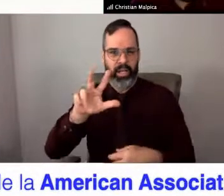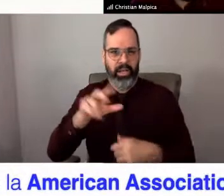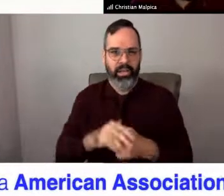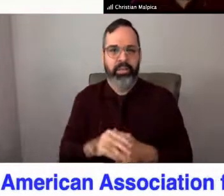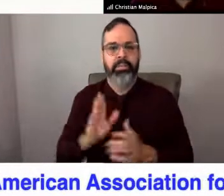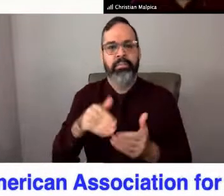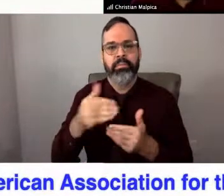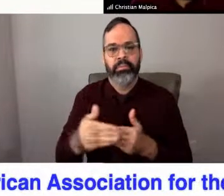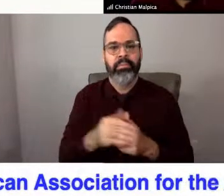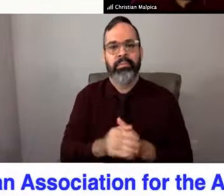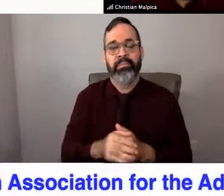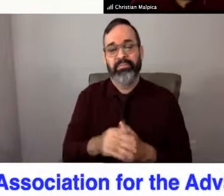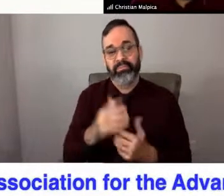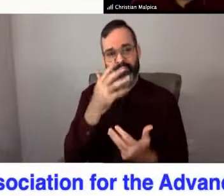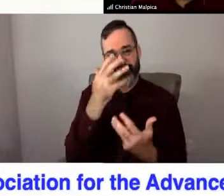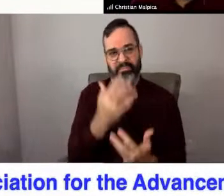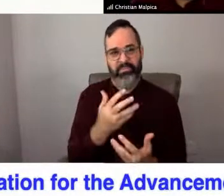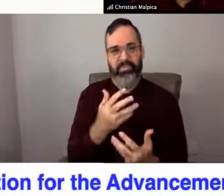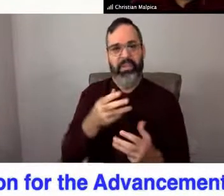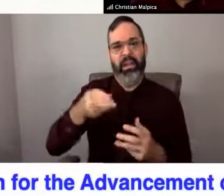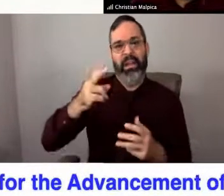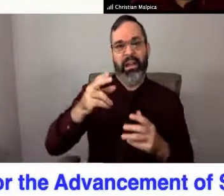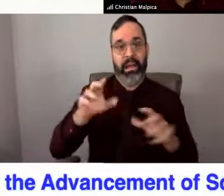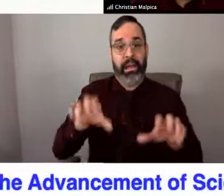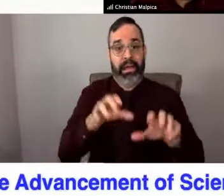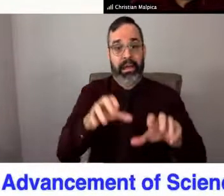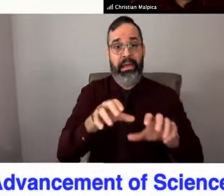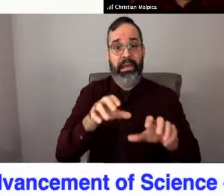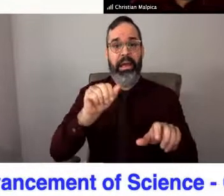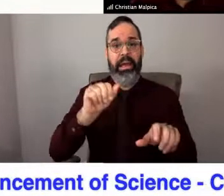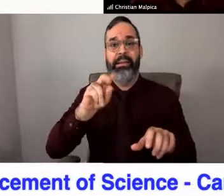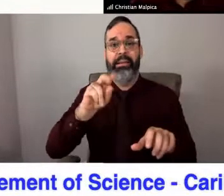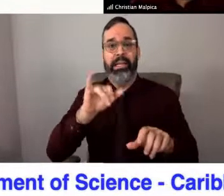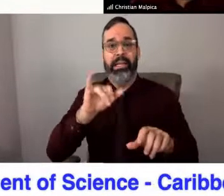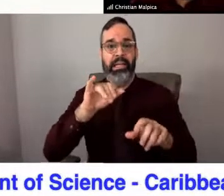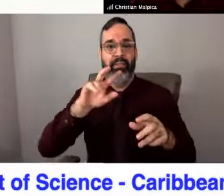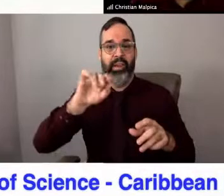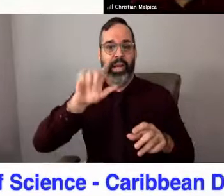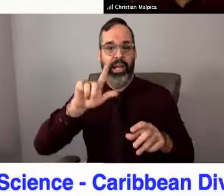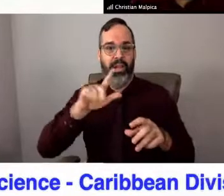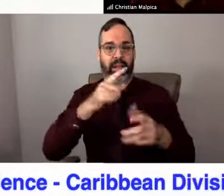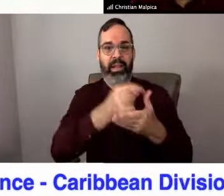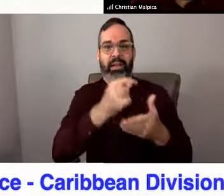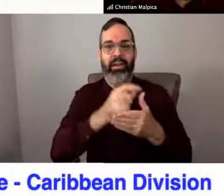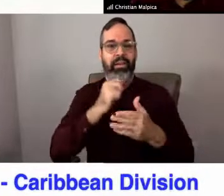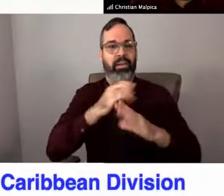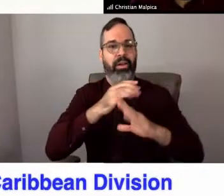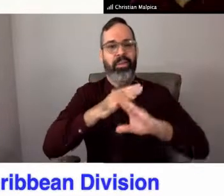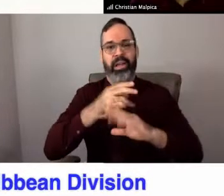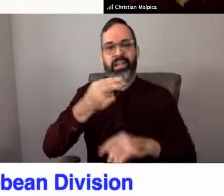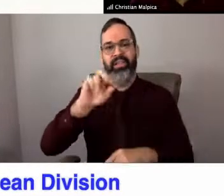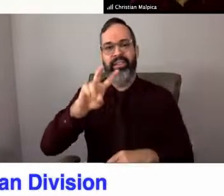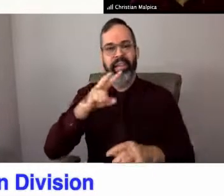Well, unfortunately, highly active antiretroviral therapies do not protect HIV-infected individuals from developing